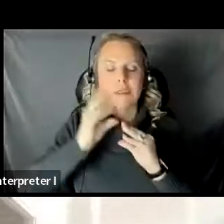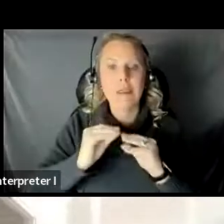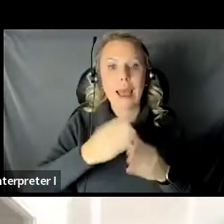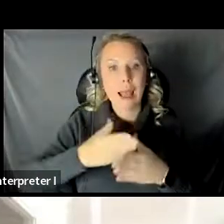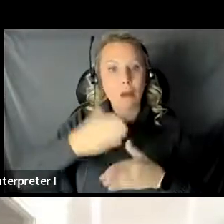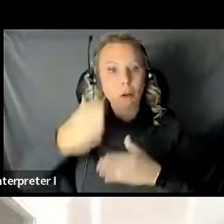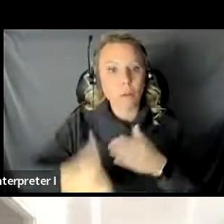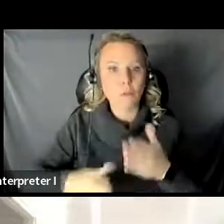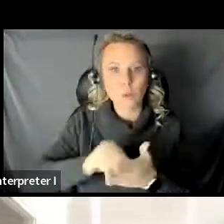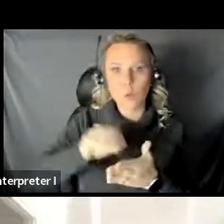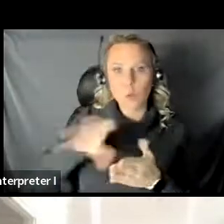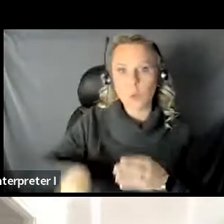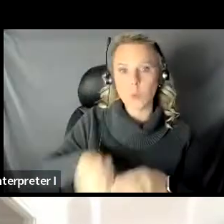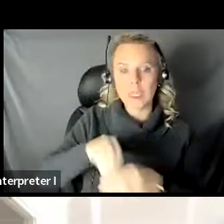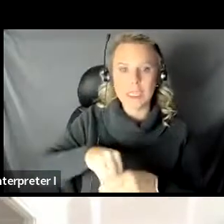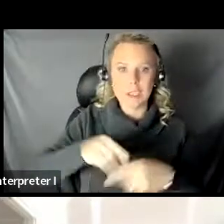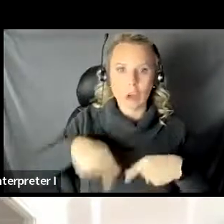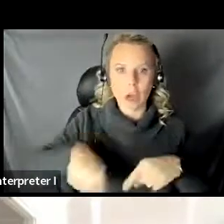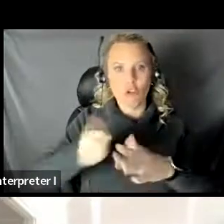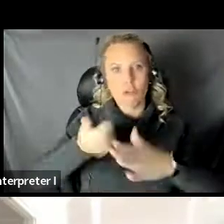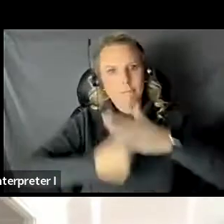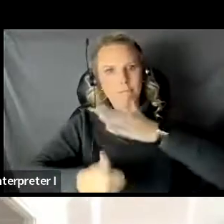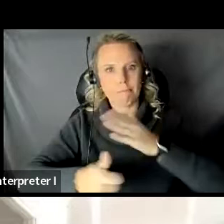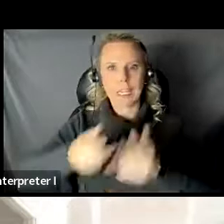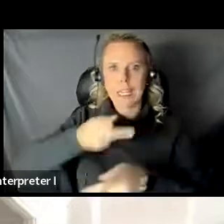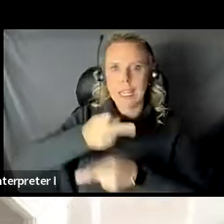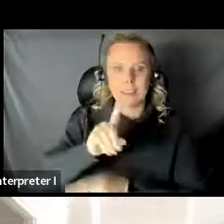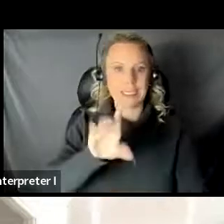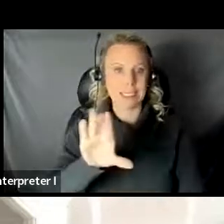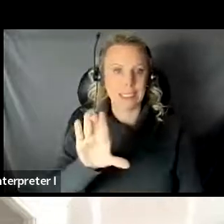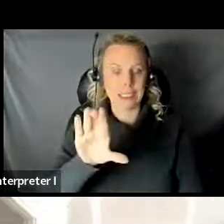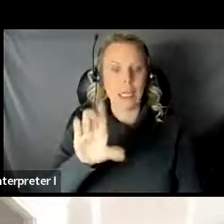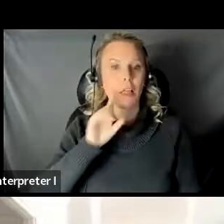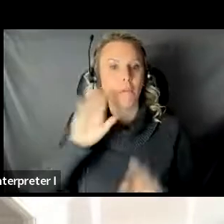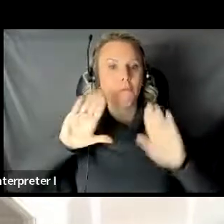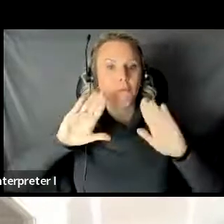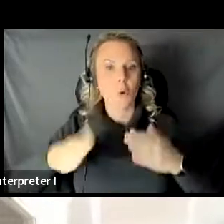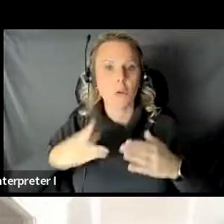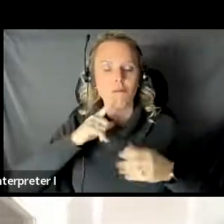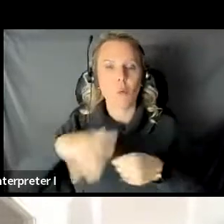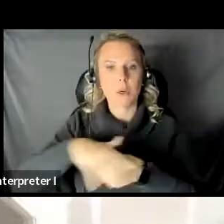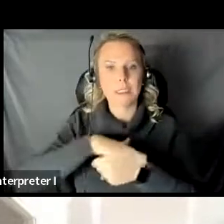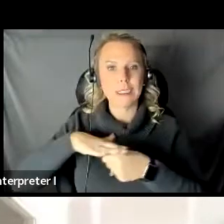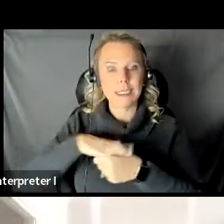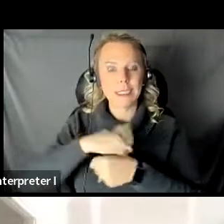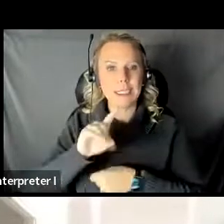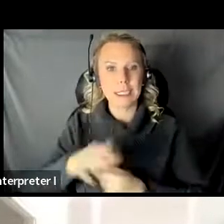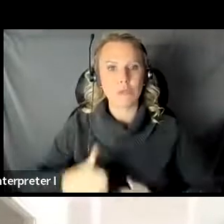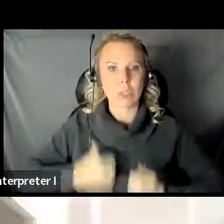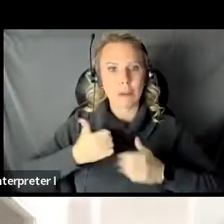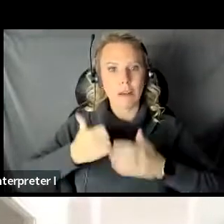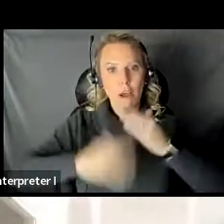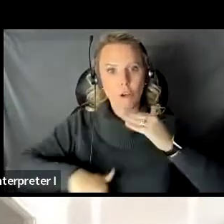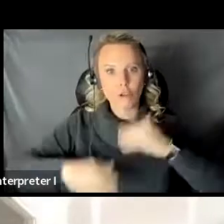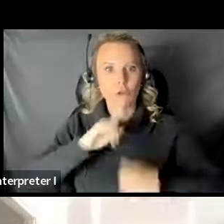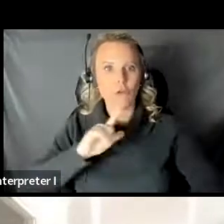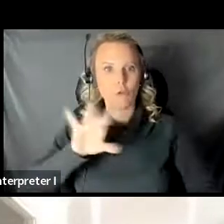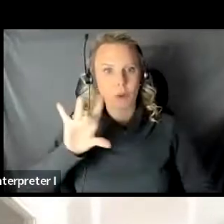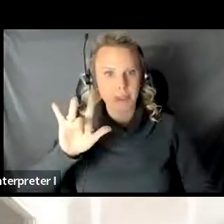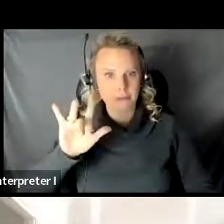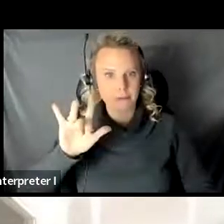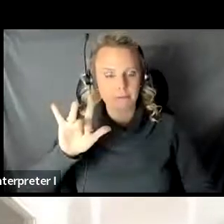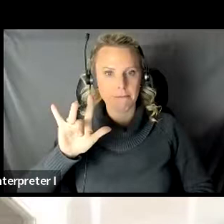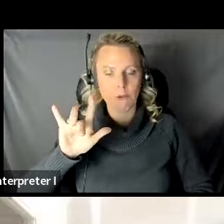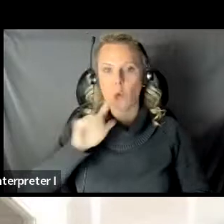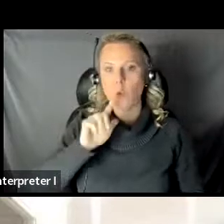for students in the care of DC. The focus of the coordinating committee is on district residents under 25 years of age